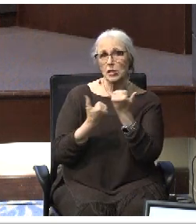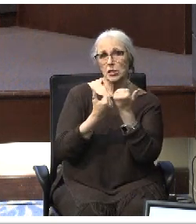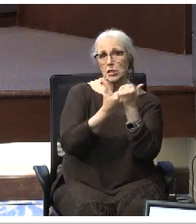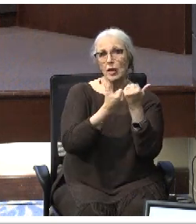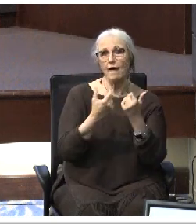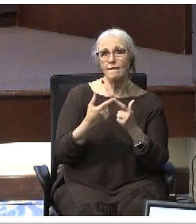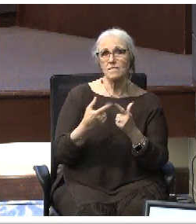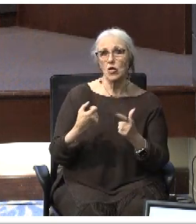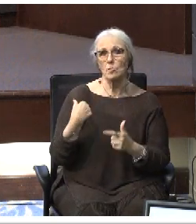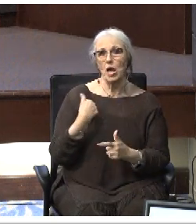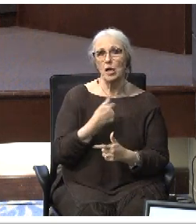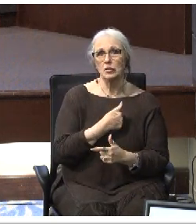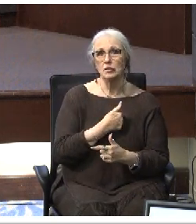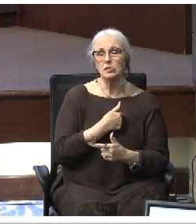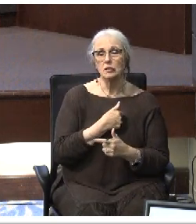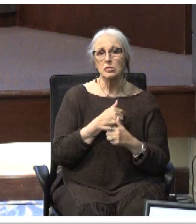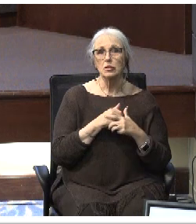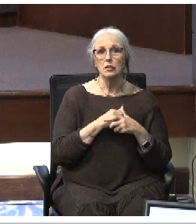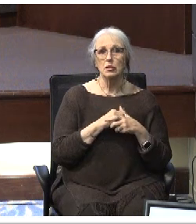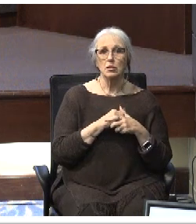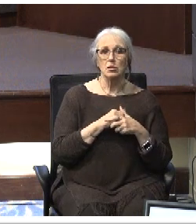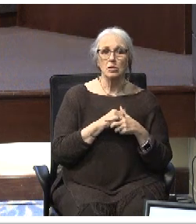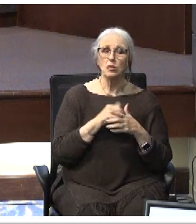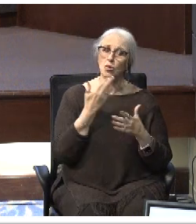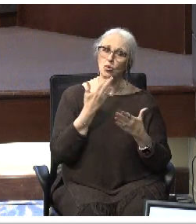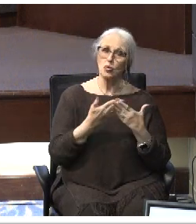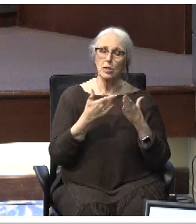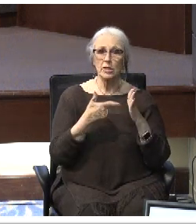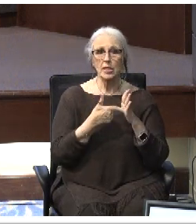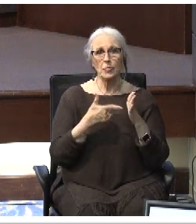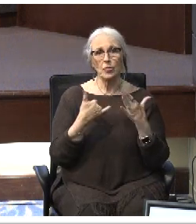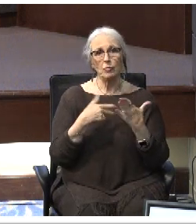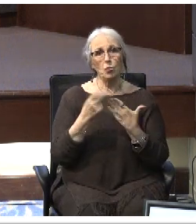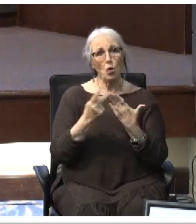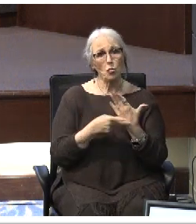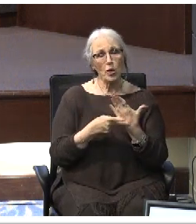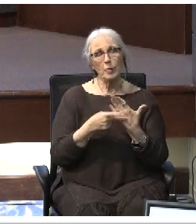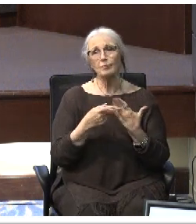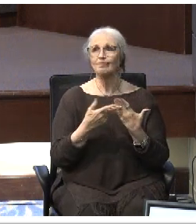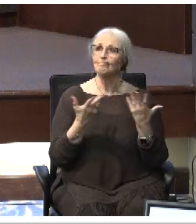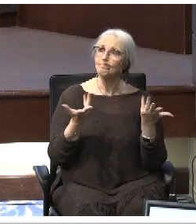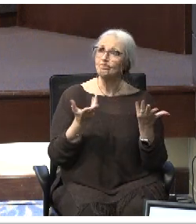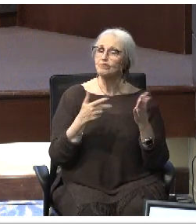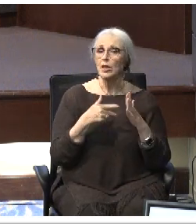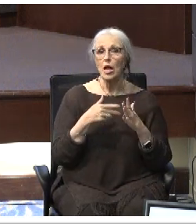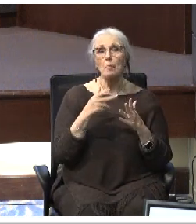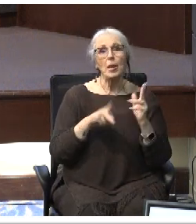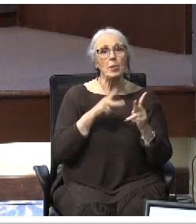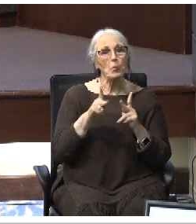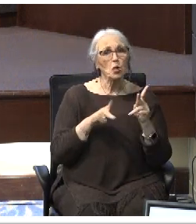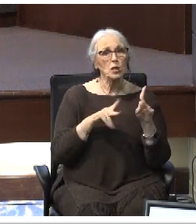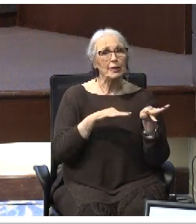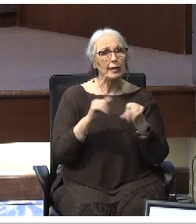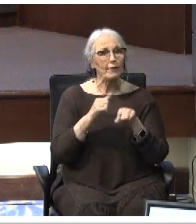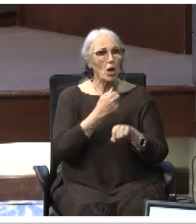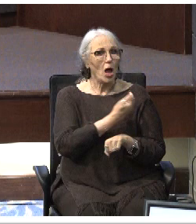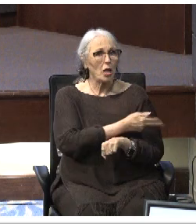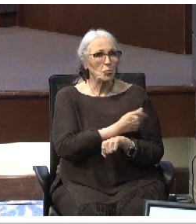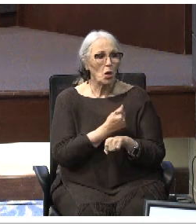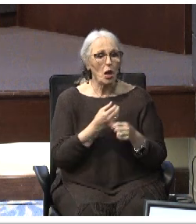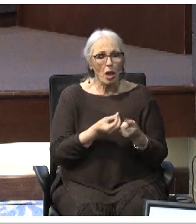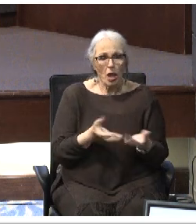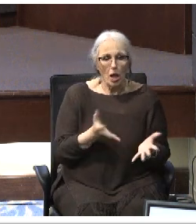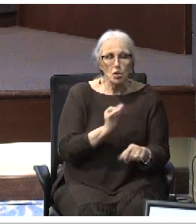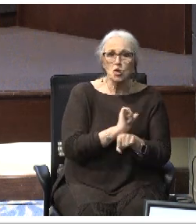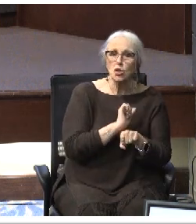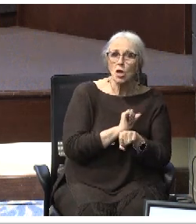us. So a good example for this program might be an individual who was hospitalized, lost their